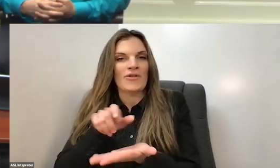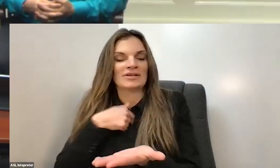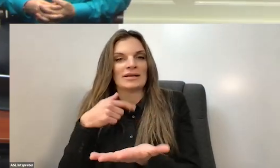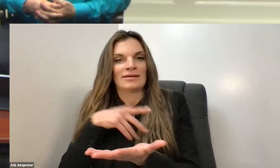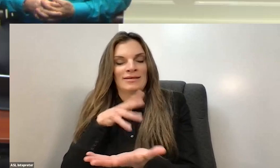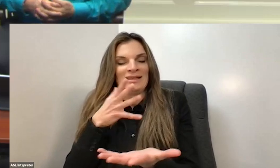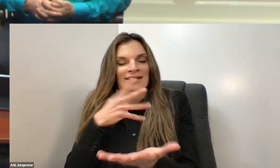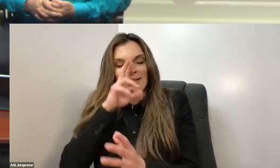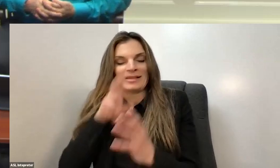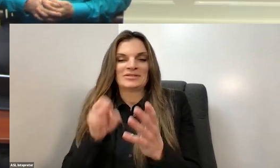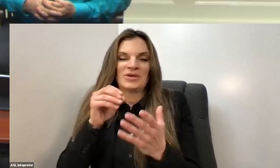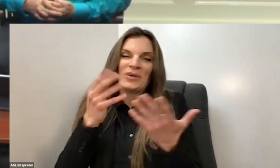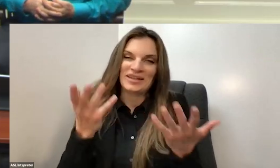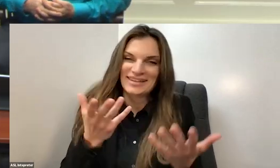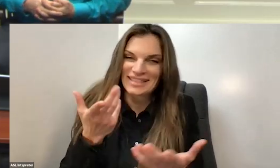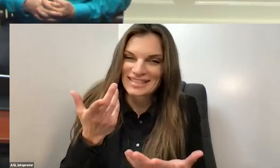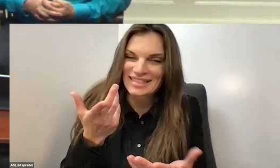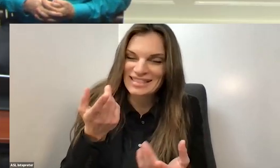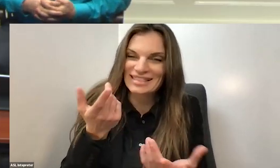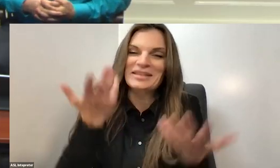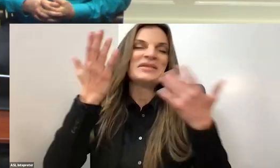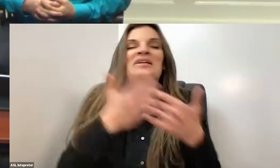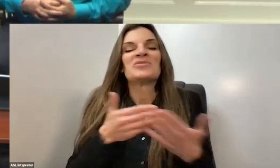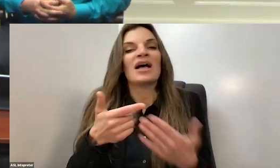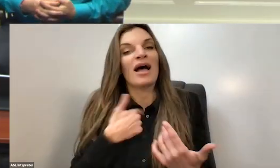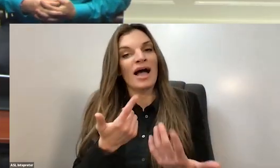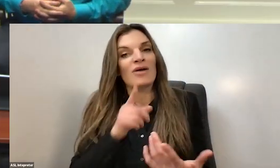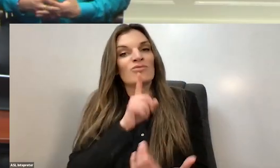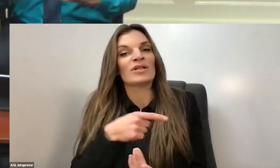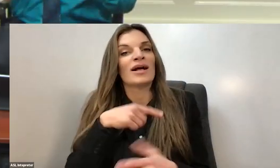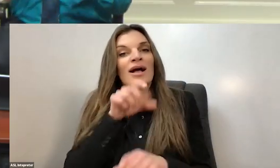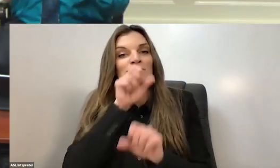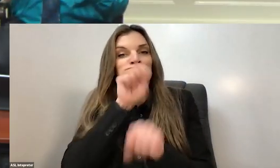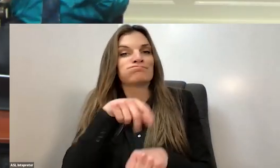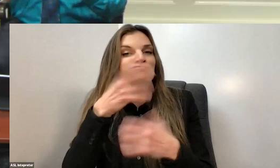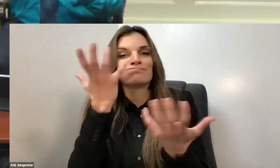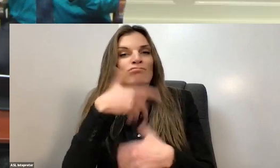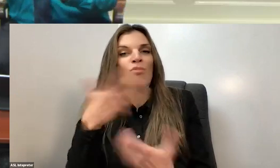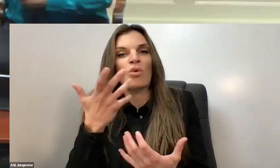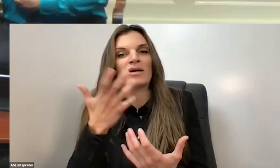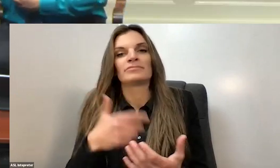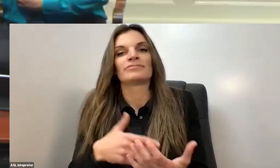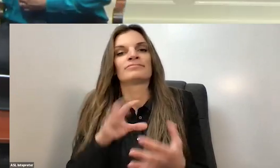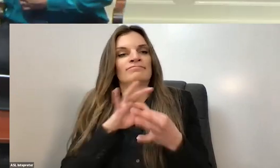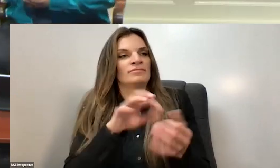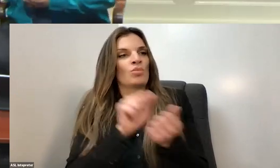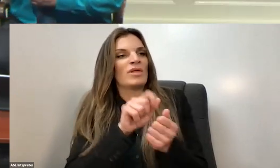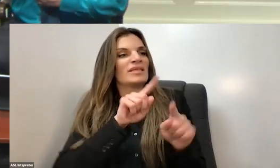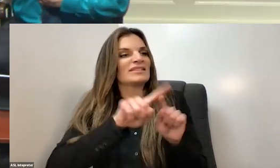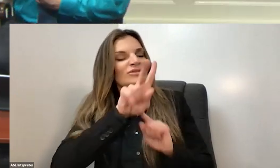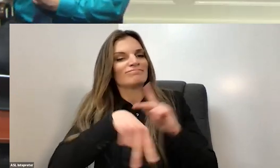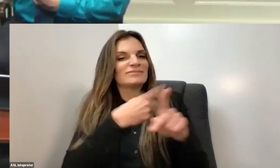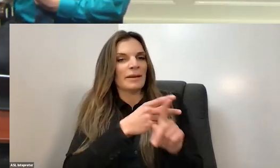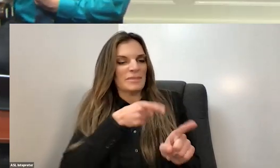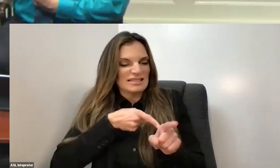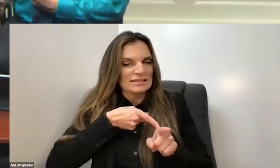Like Jennison, I love reading and contributing to and talking to like trade specific publications. So what